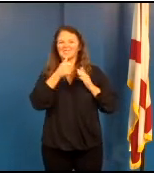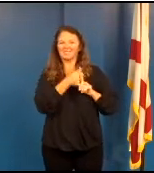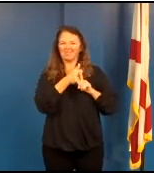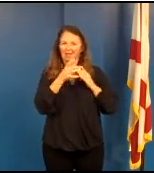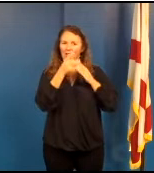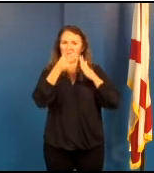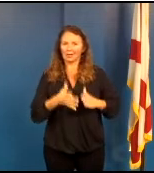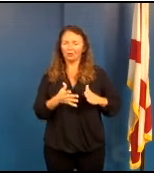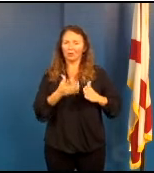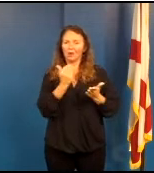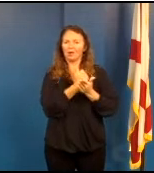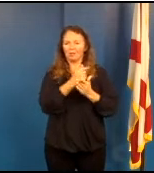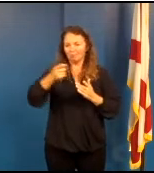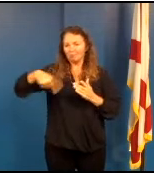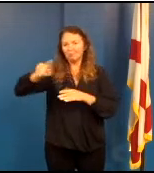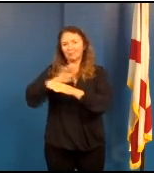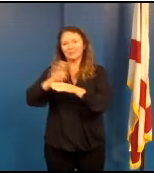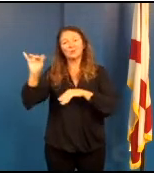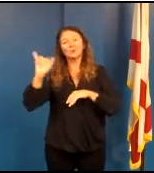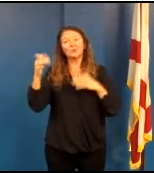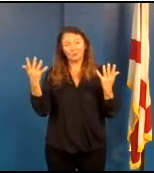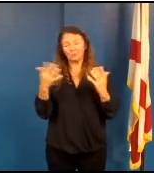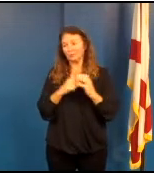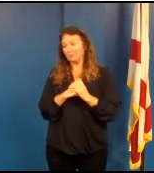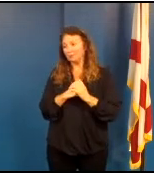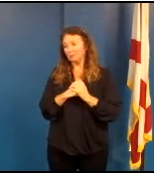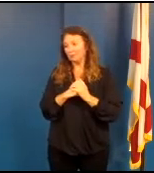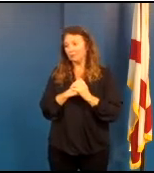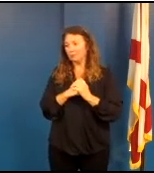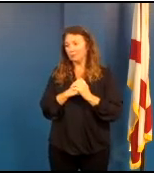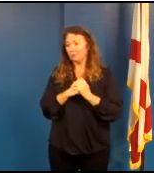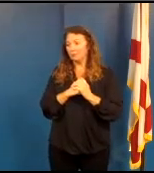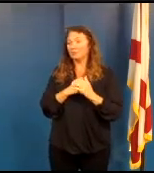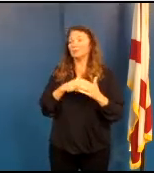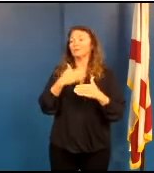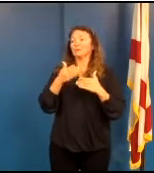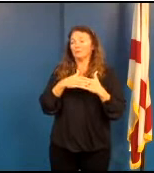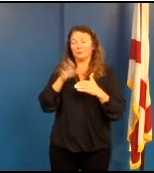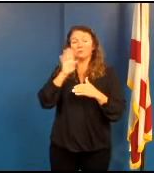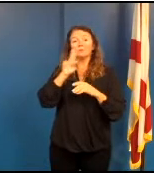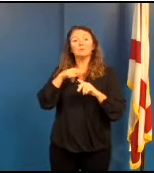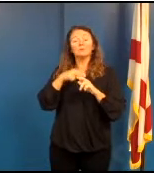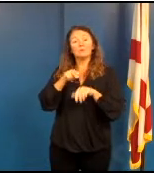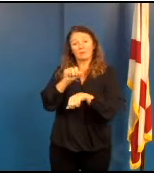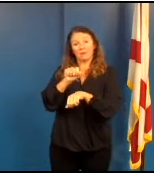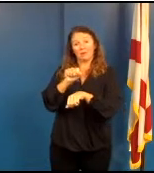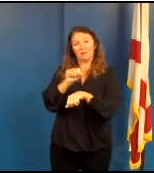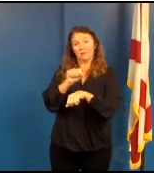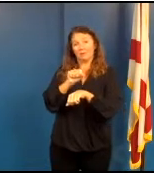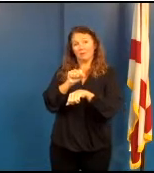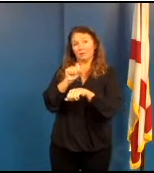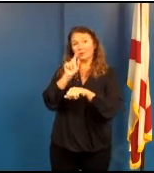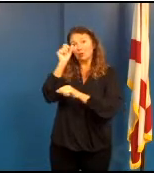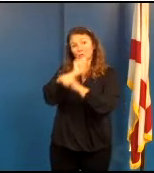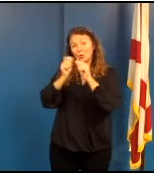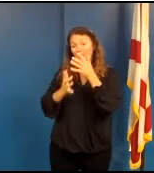leader in the community. In terms of the next slide, when we think about the